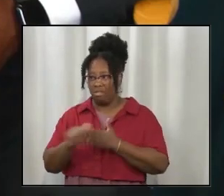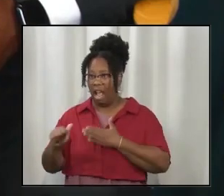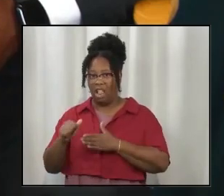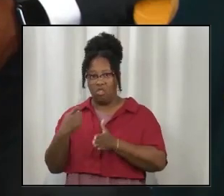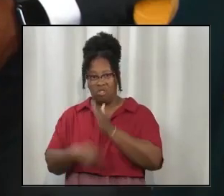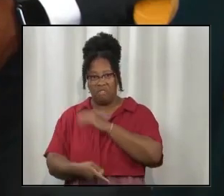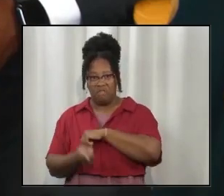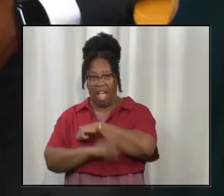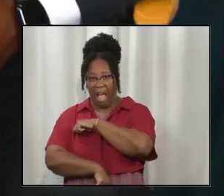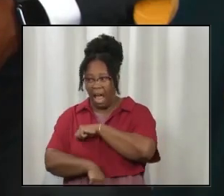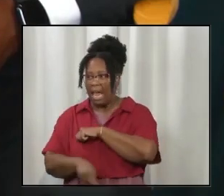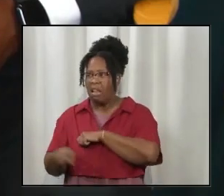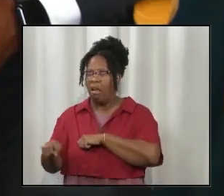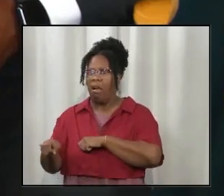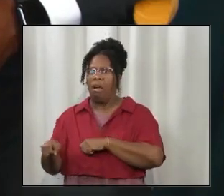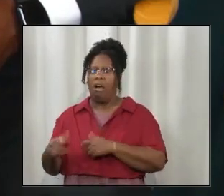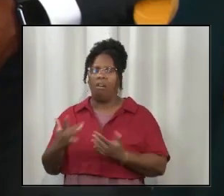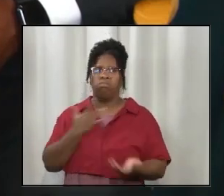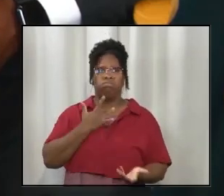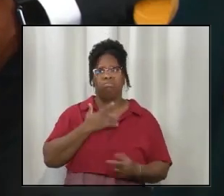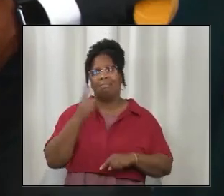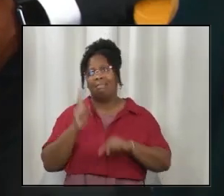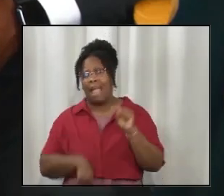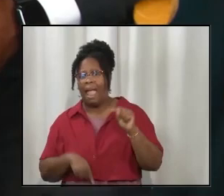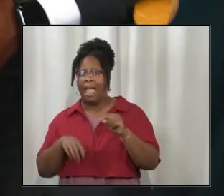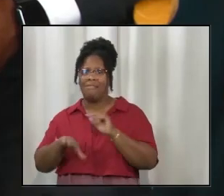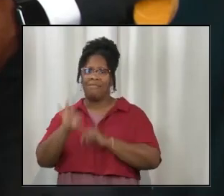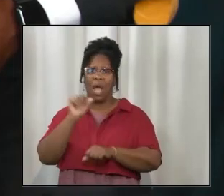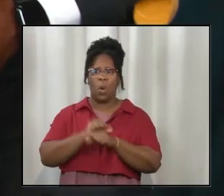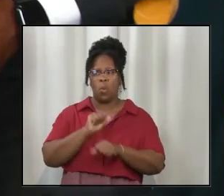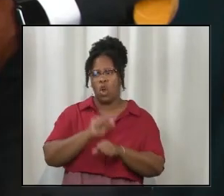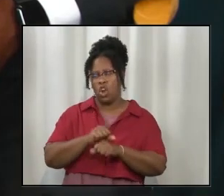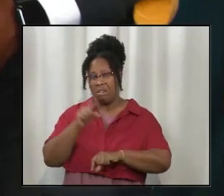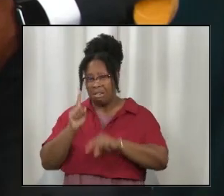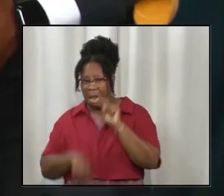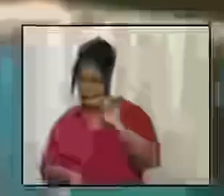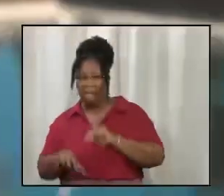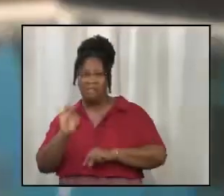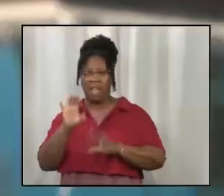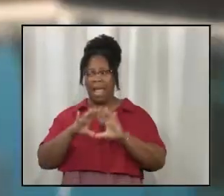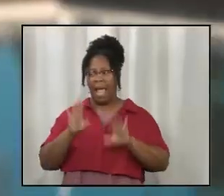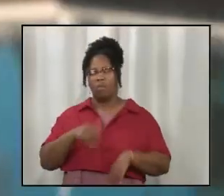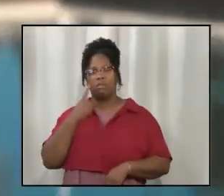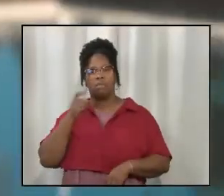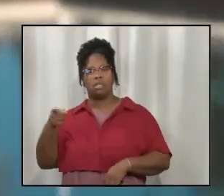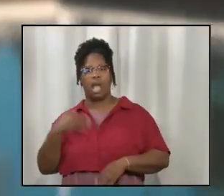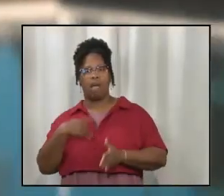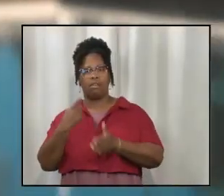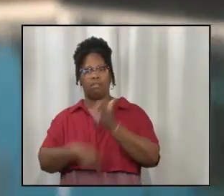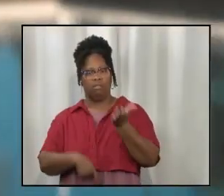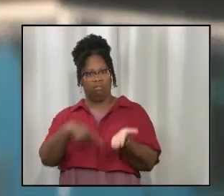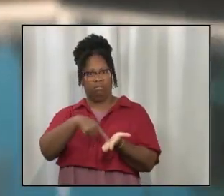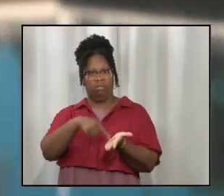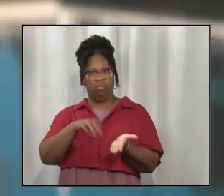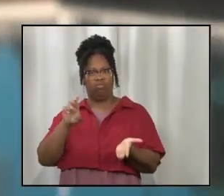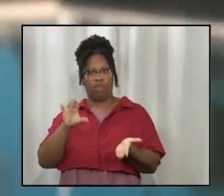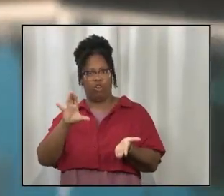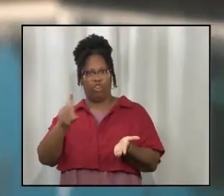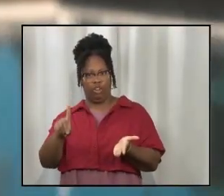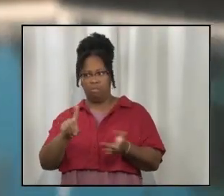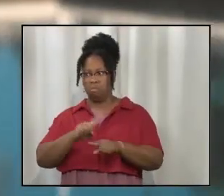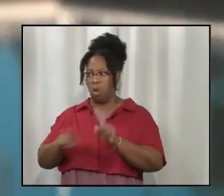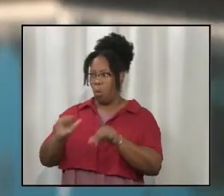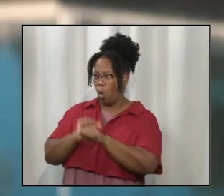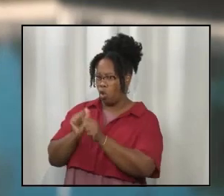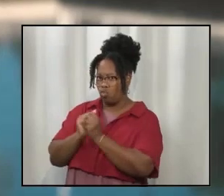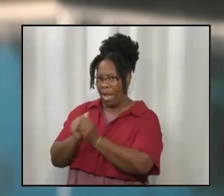going to, you know, entirely prevent them from getting work and getting into housing. But we can work with them and we can eliminate some of those cases